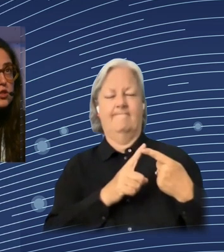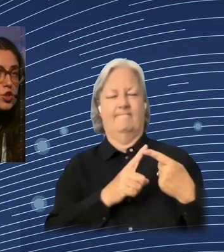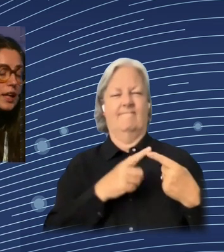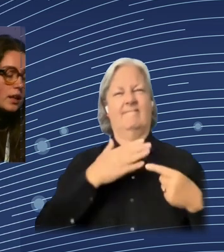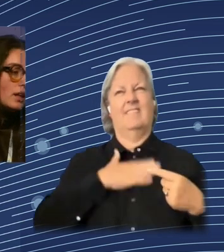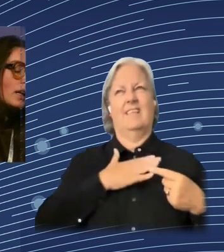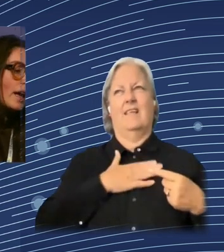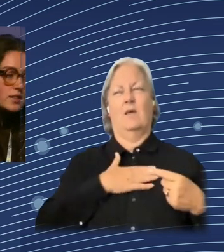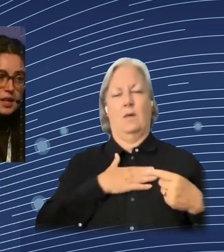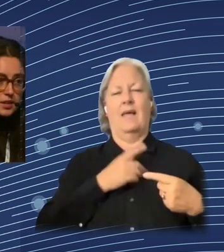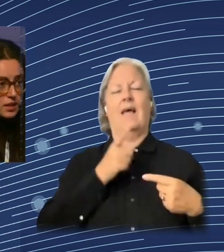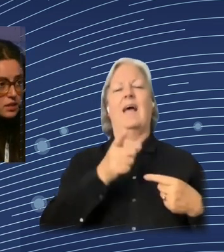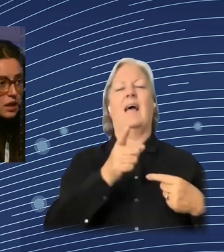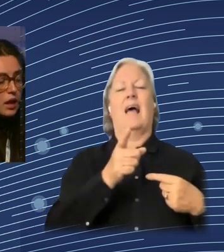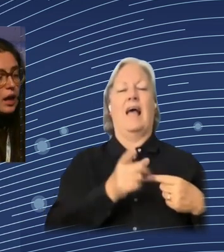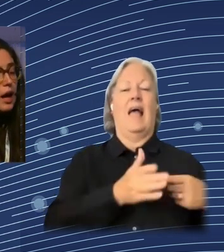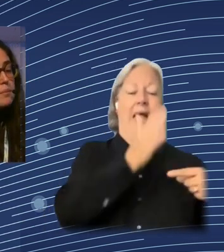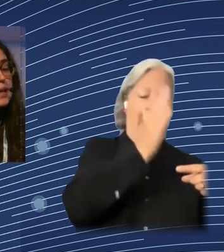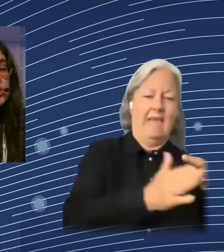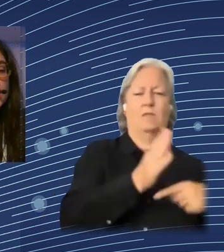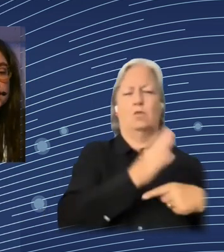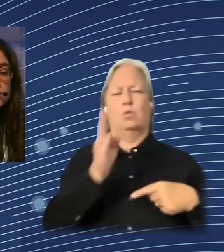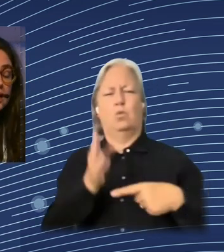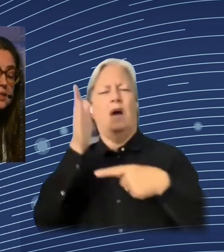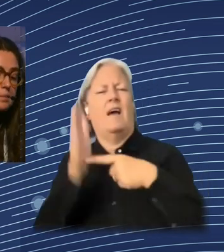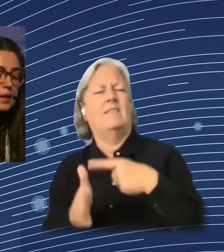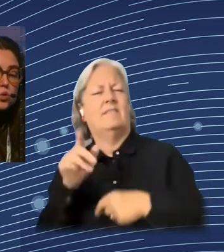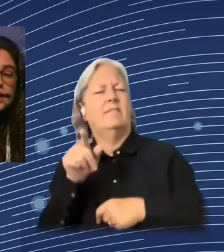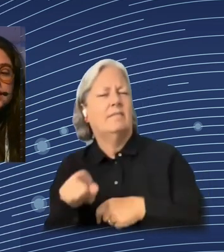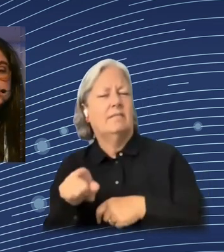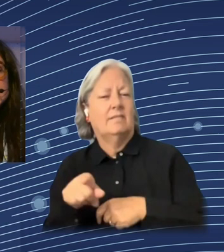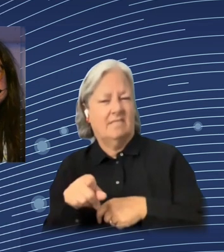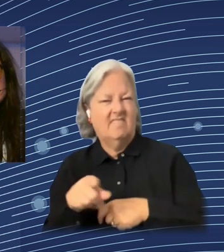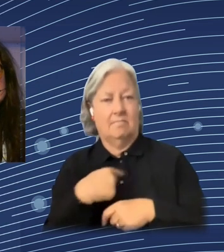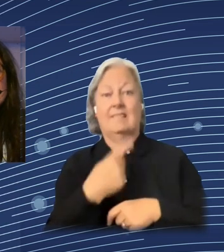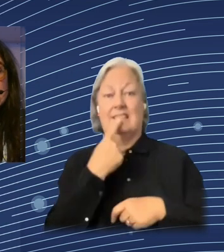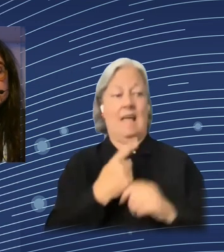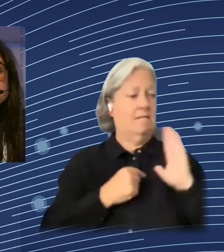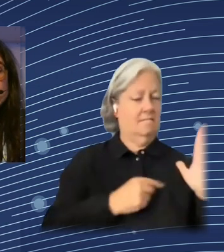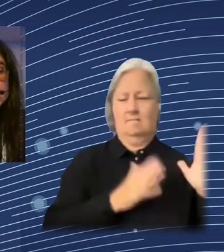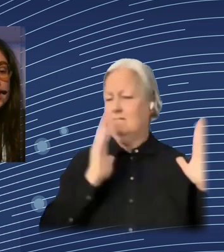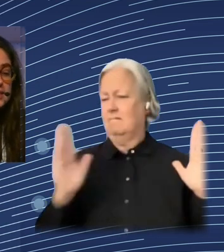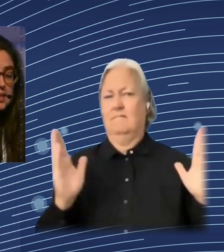and socio-technical exercises. End-to-end, when I say end-to-end, it's basically